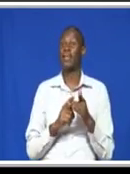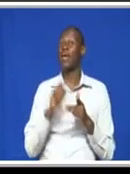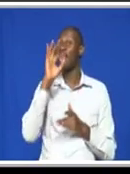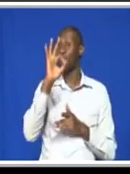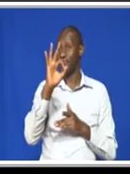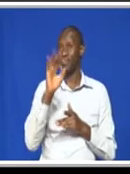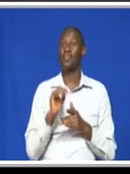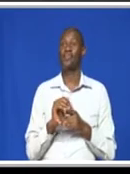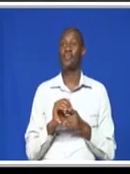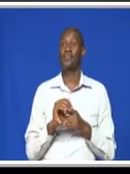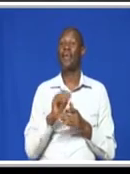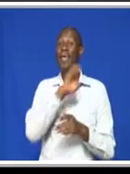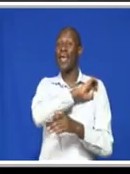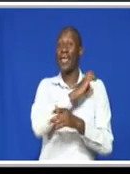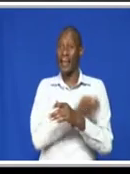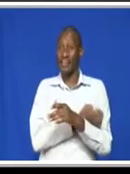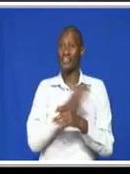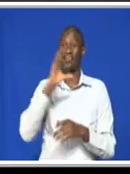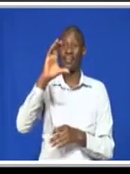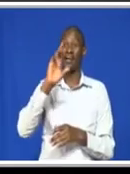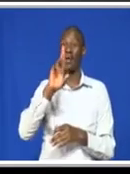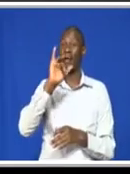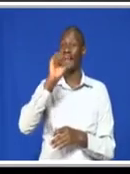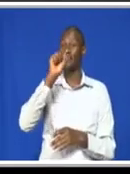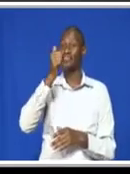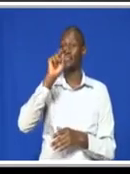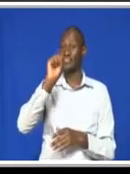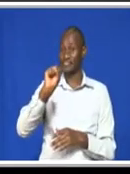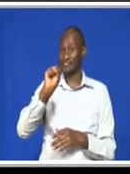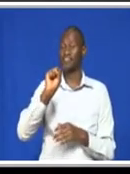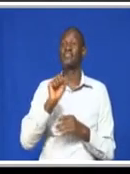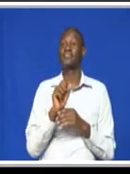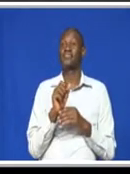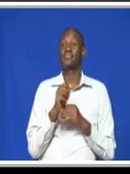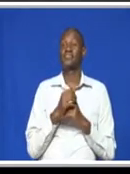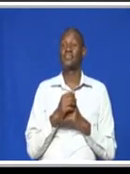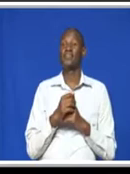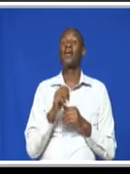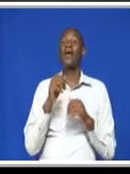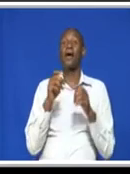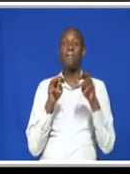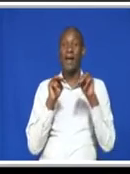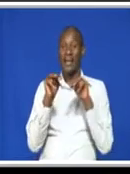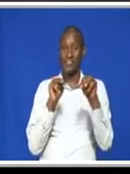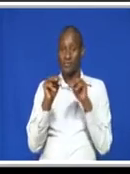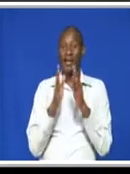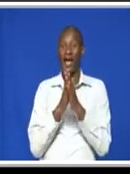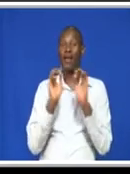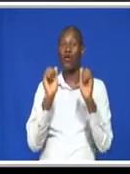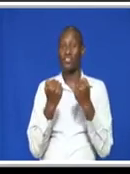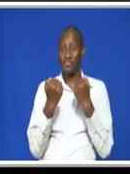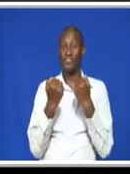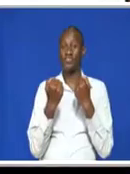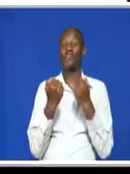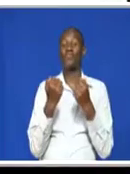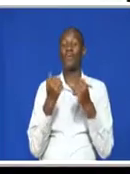Number 3. The energy crisis. And last one, the management and conservation of